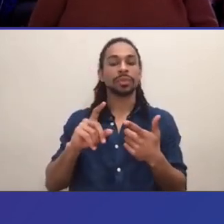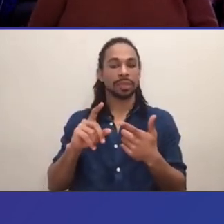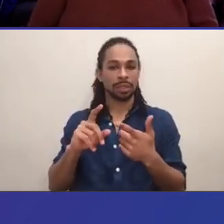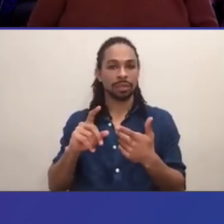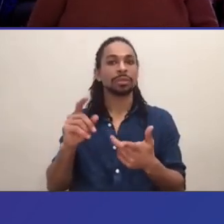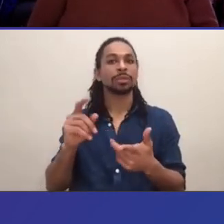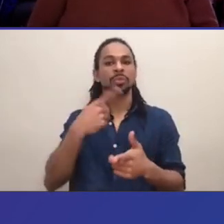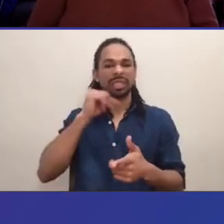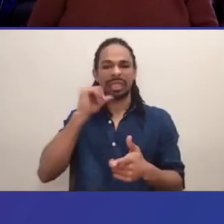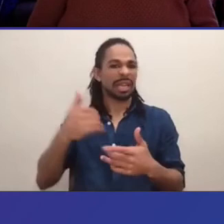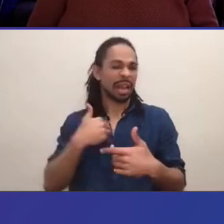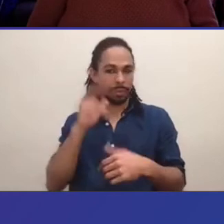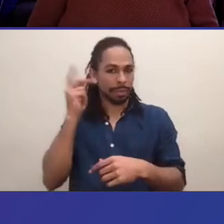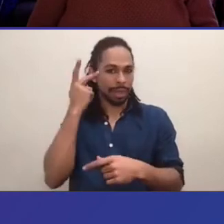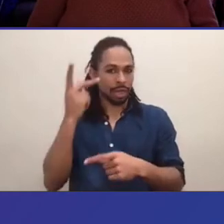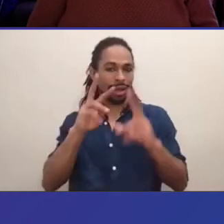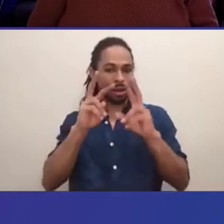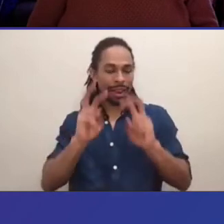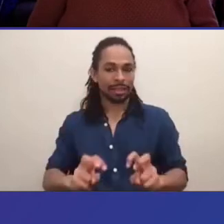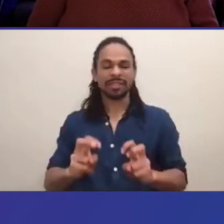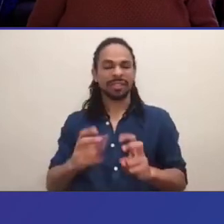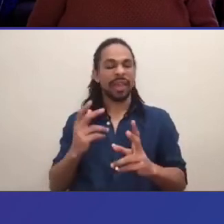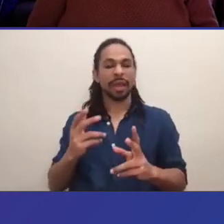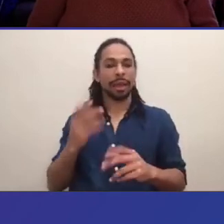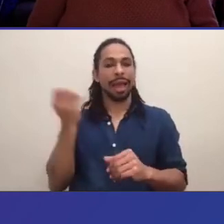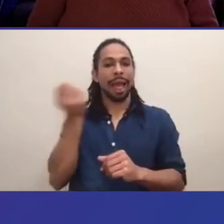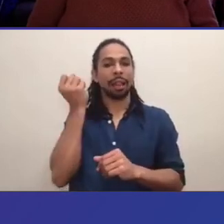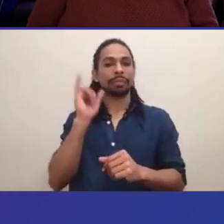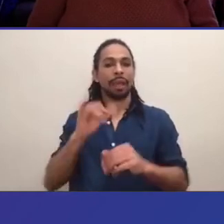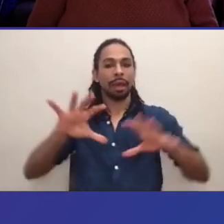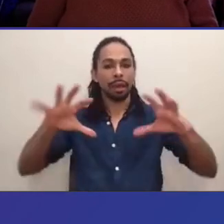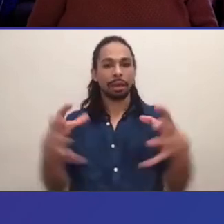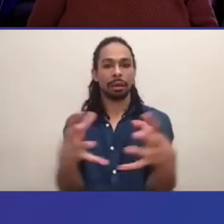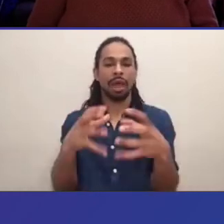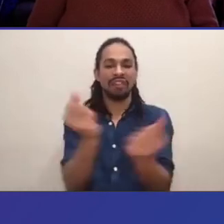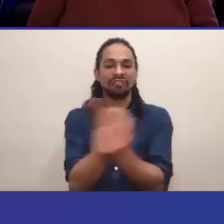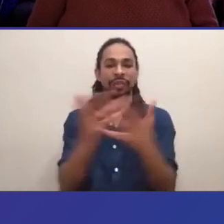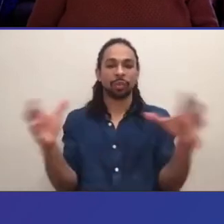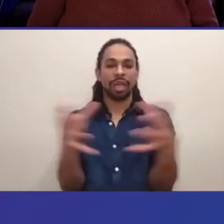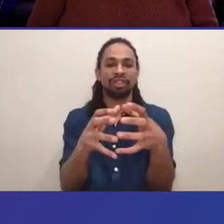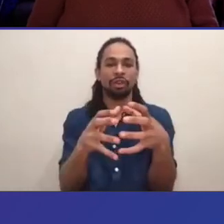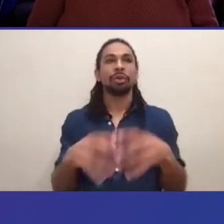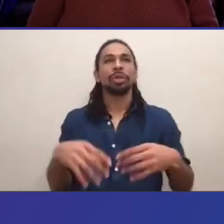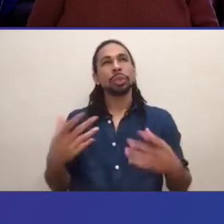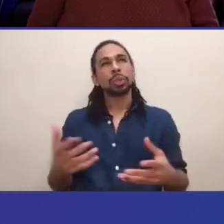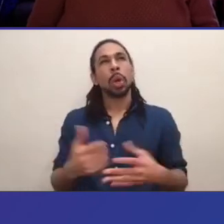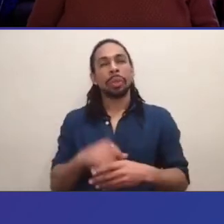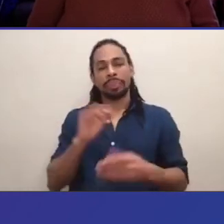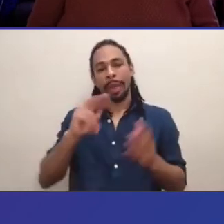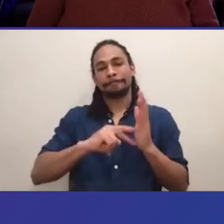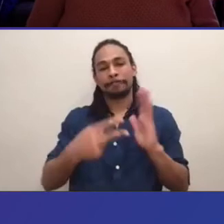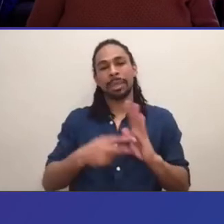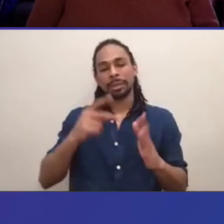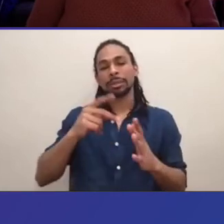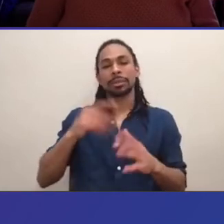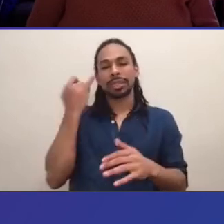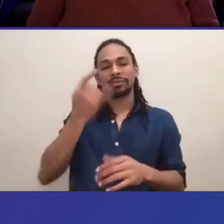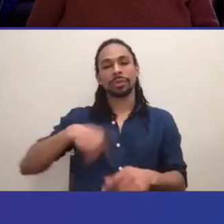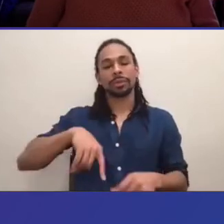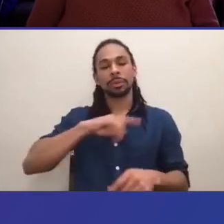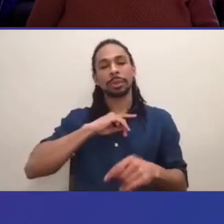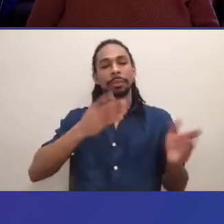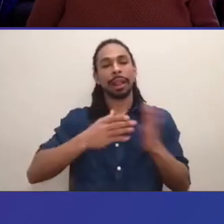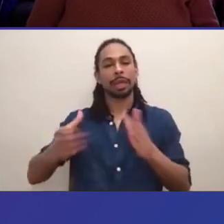political analysis that held the container together. So, which means that if we were to move forward